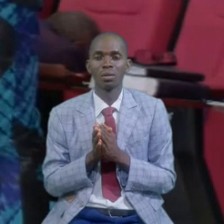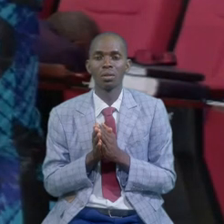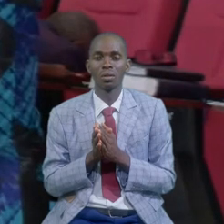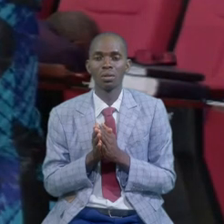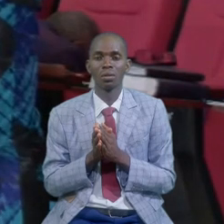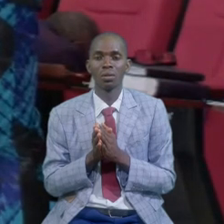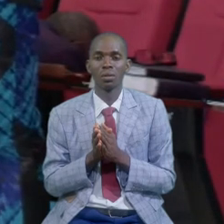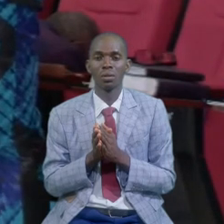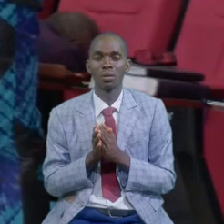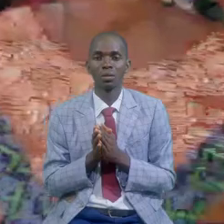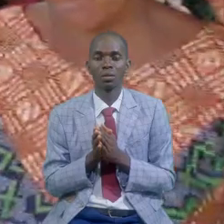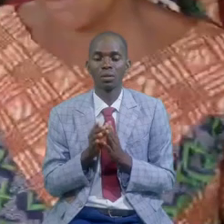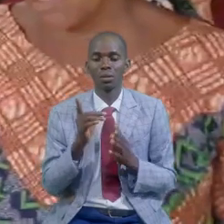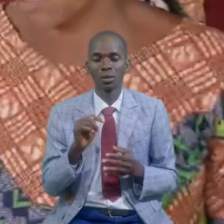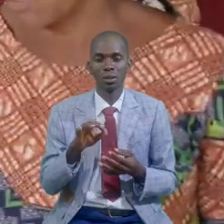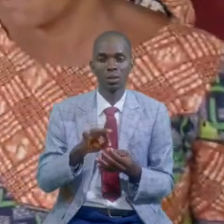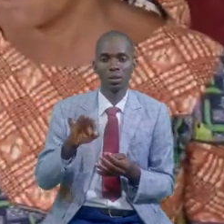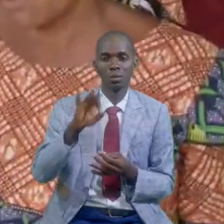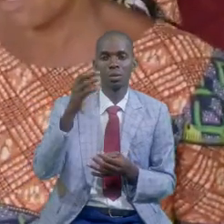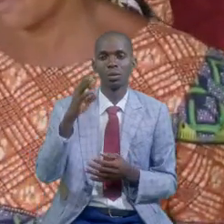The Spirit of the Lord.